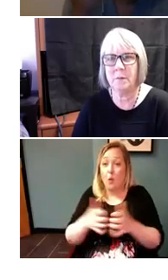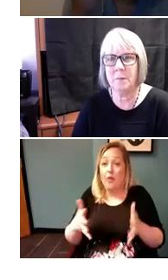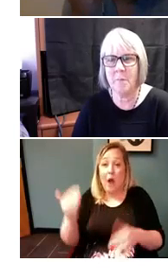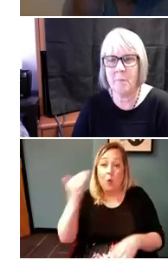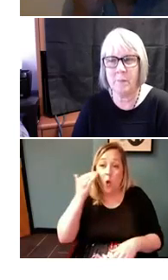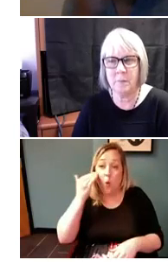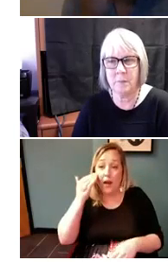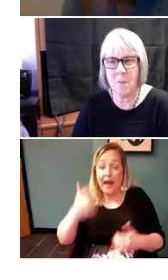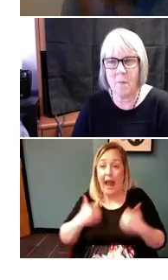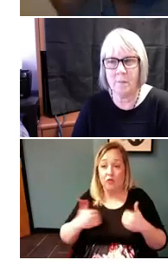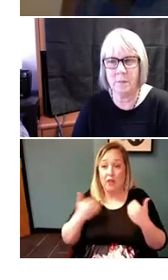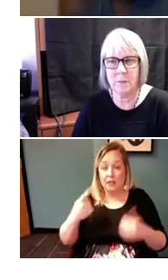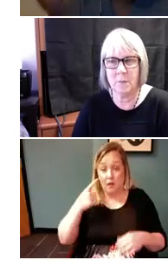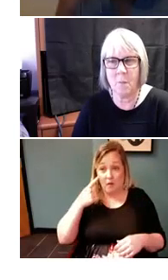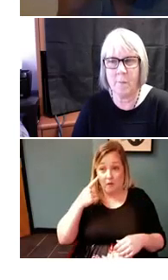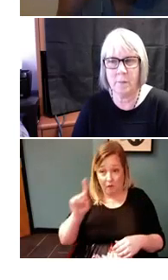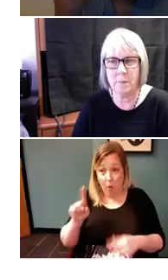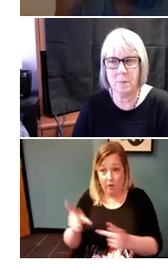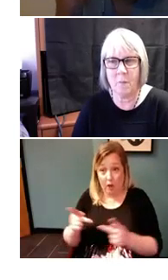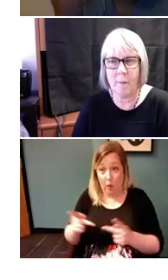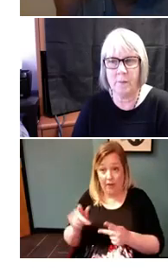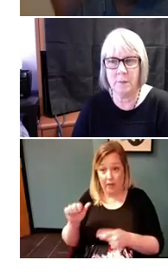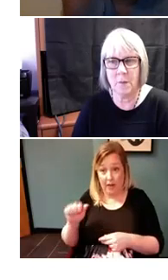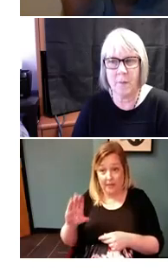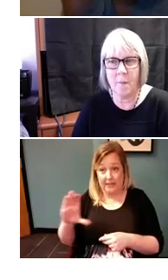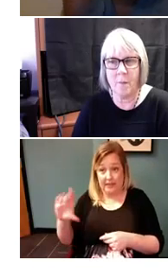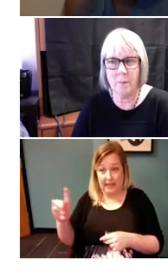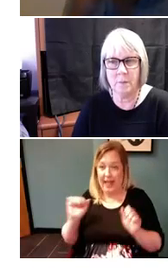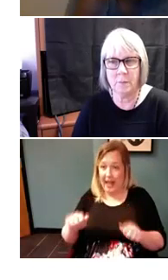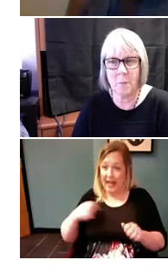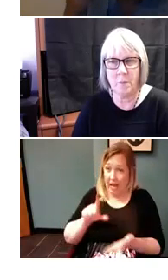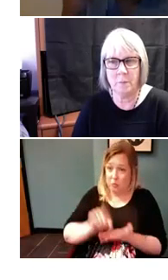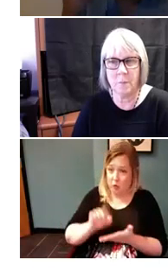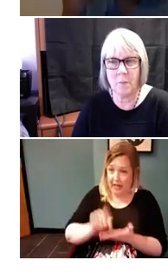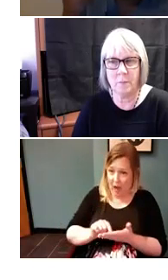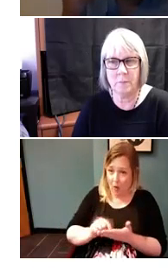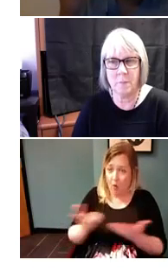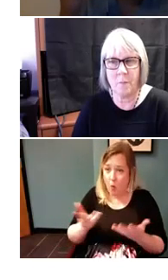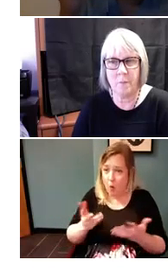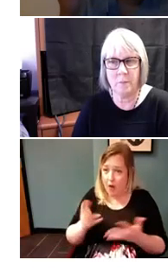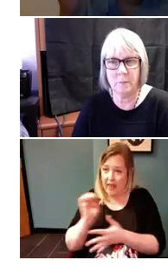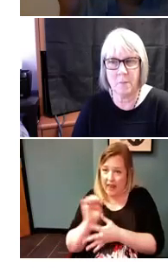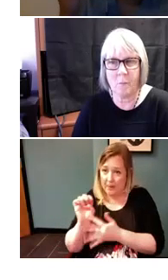of that memory location ABCD, can I print out what the elements are? Yes or no?